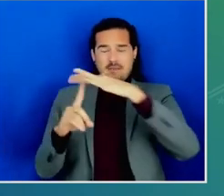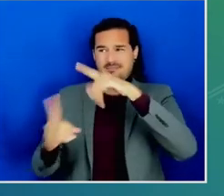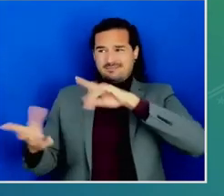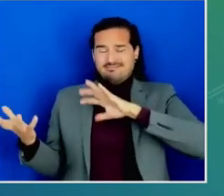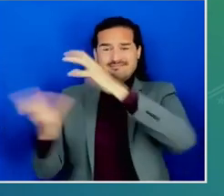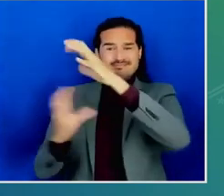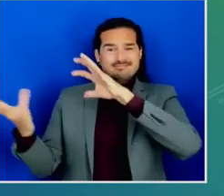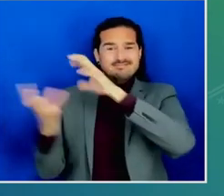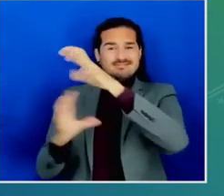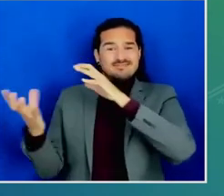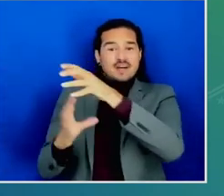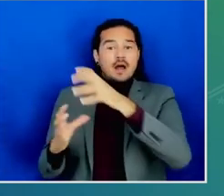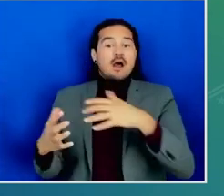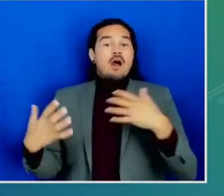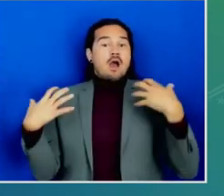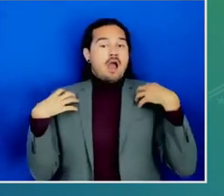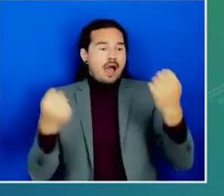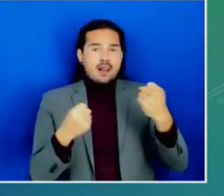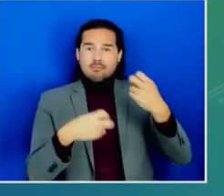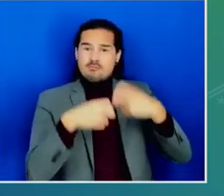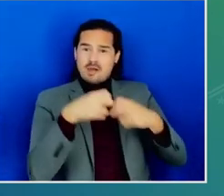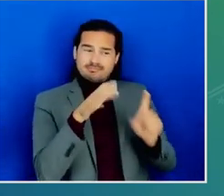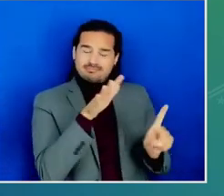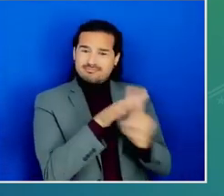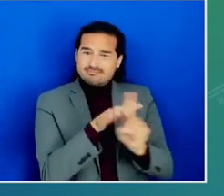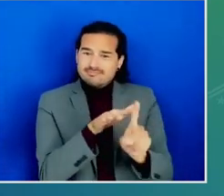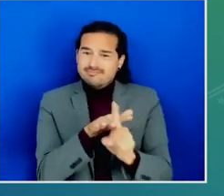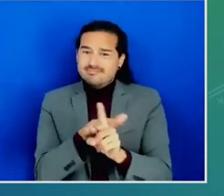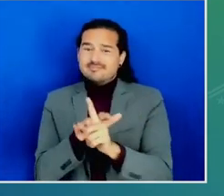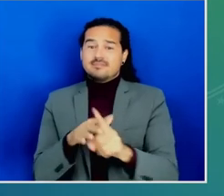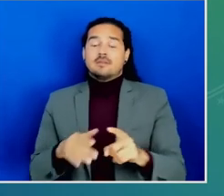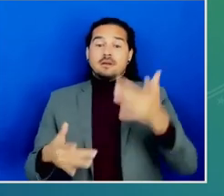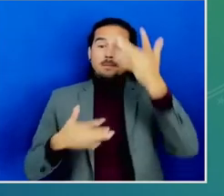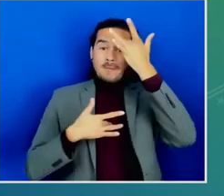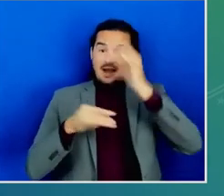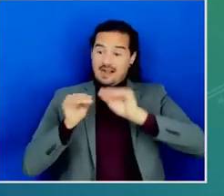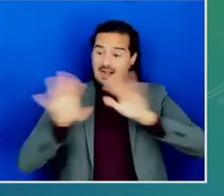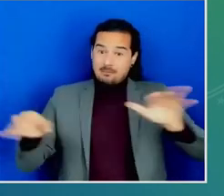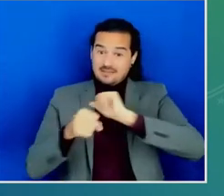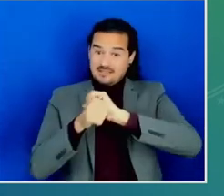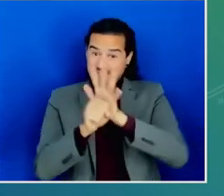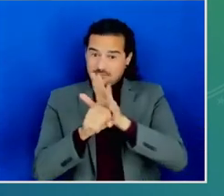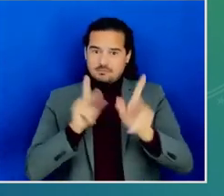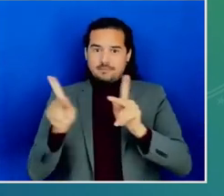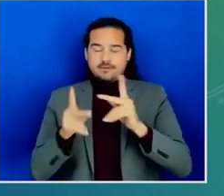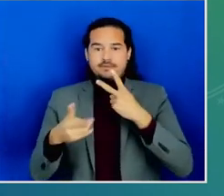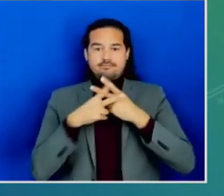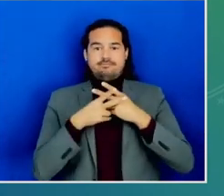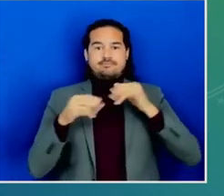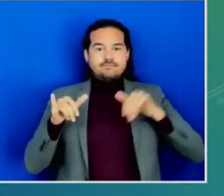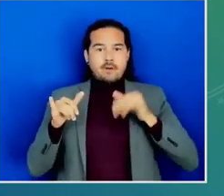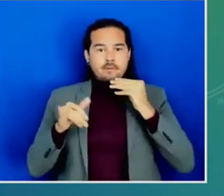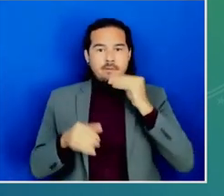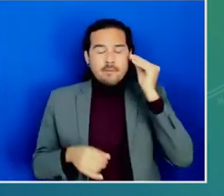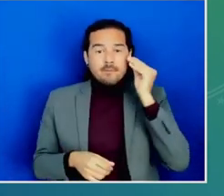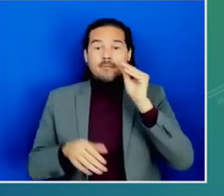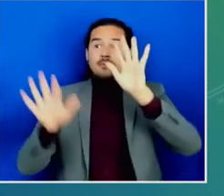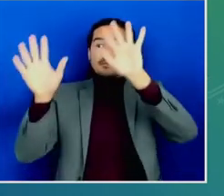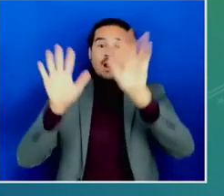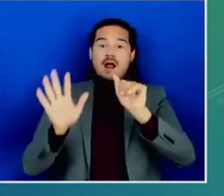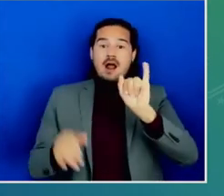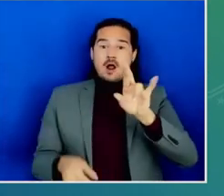not just a pandemic that keeps people inside, it's poor air quality. Multiple studies have shown air pollution is associated